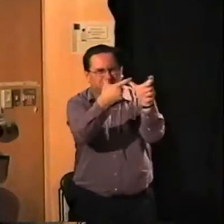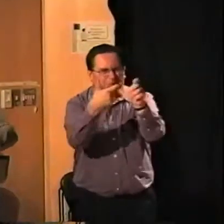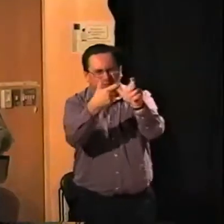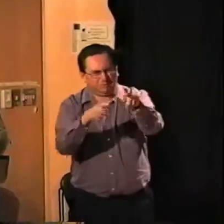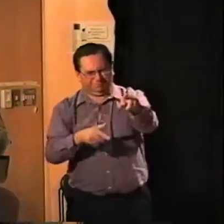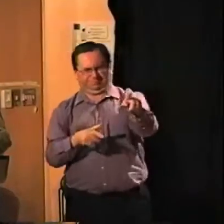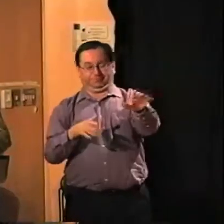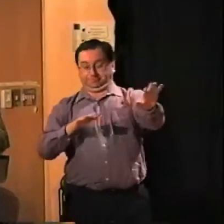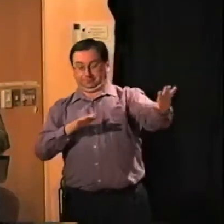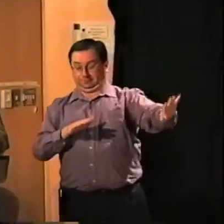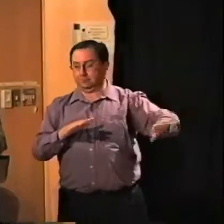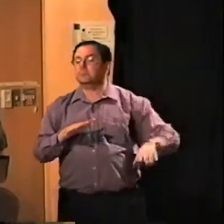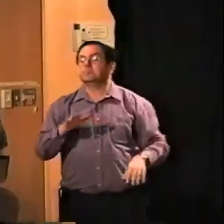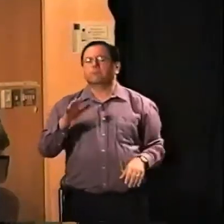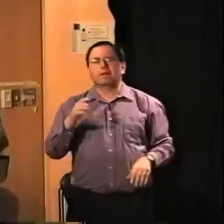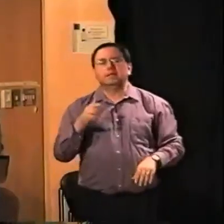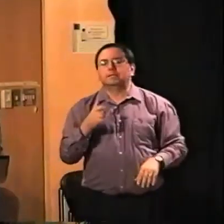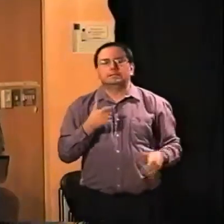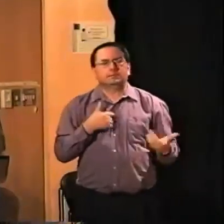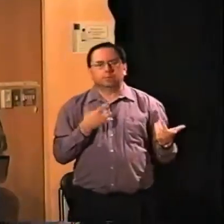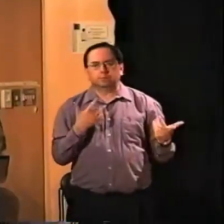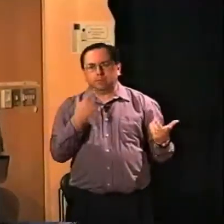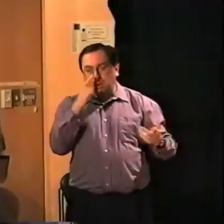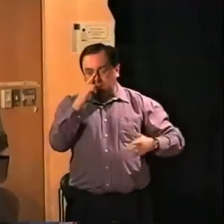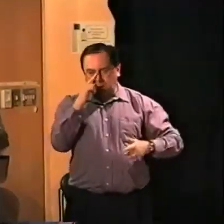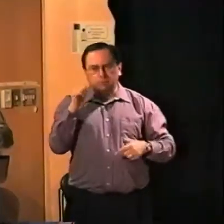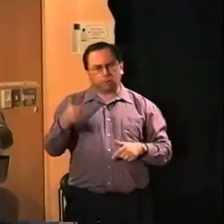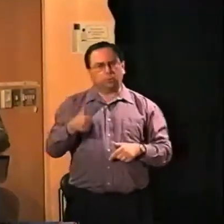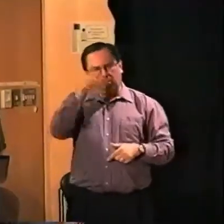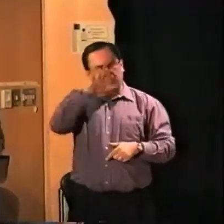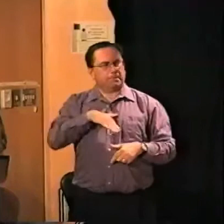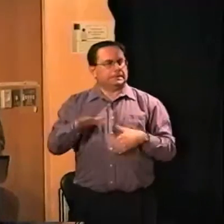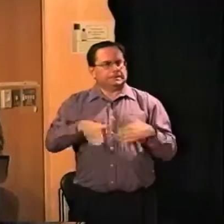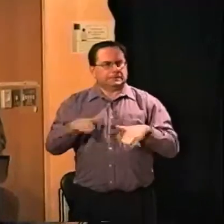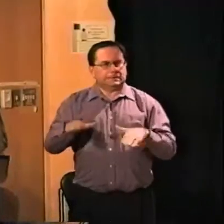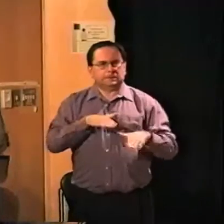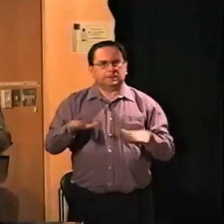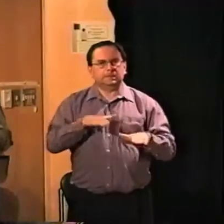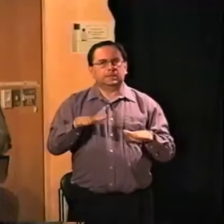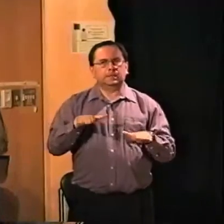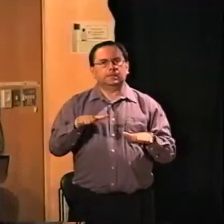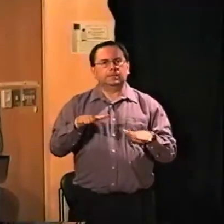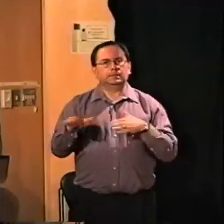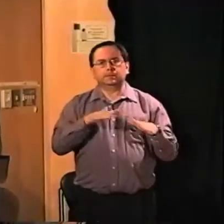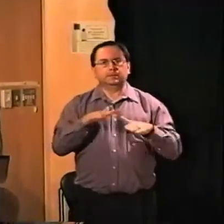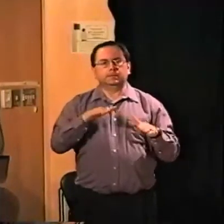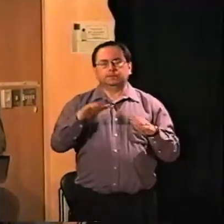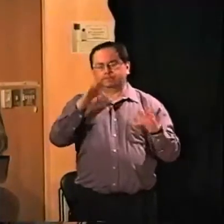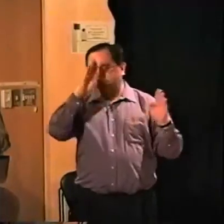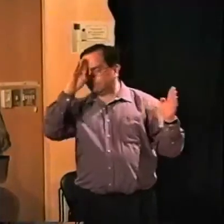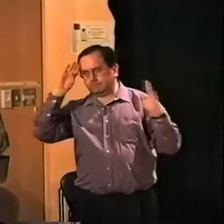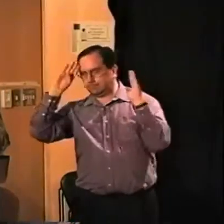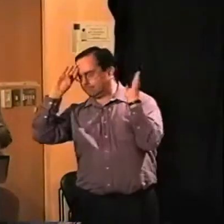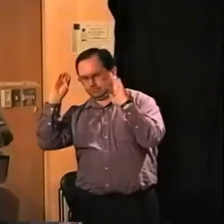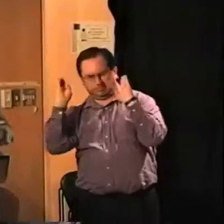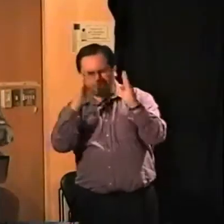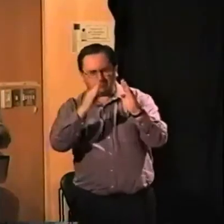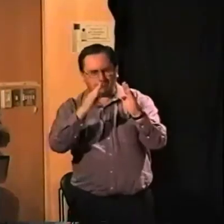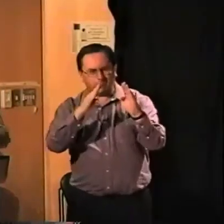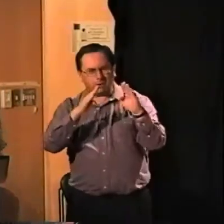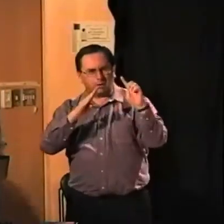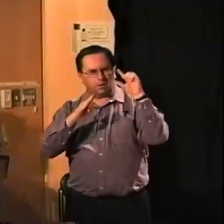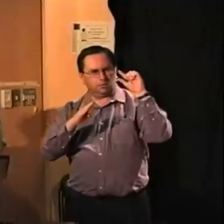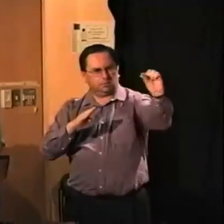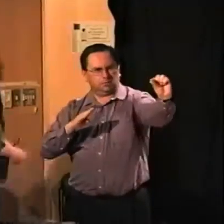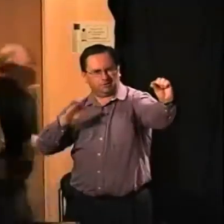over the beach. And so he's a little curious. He picks up his pace a little bit, gets his head out of the depressing place it's in for the moment, and so he